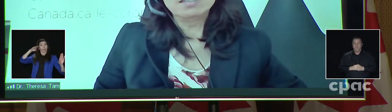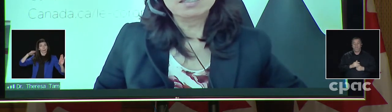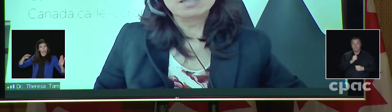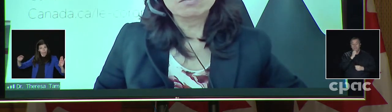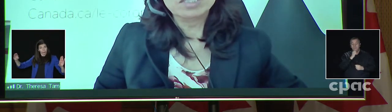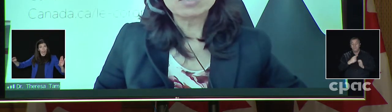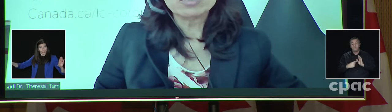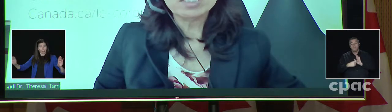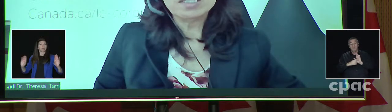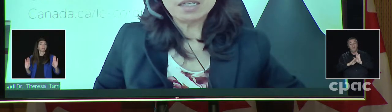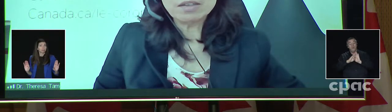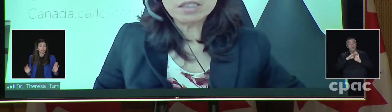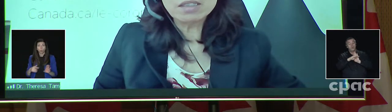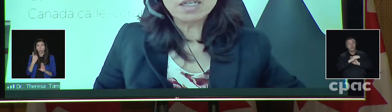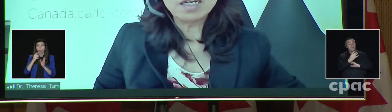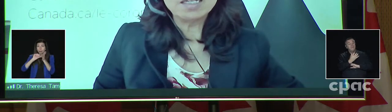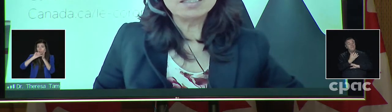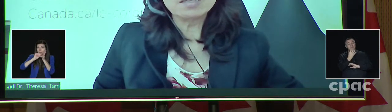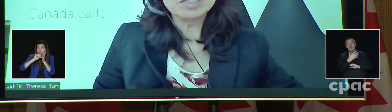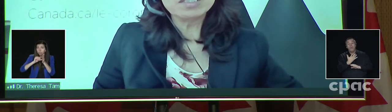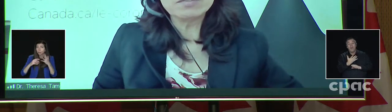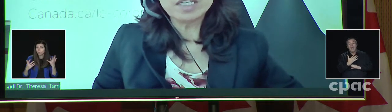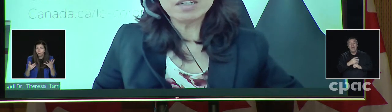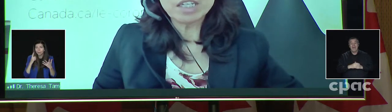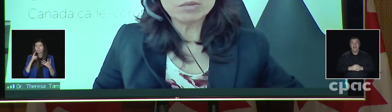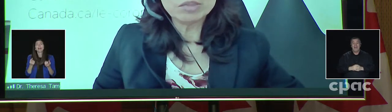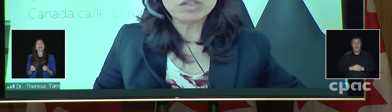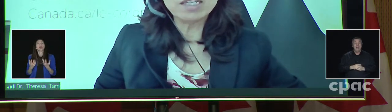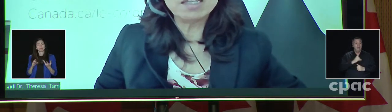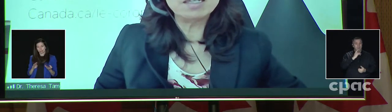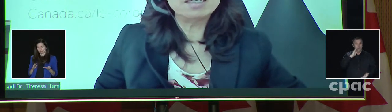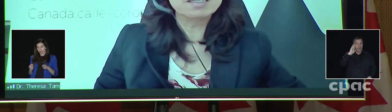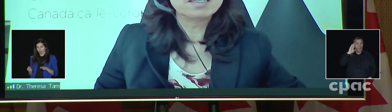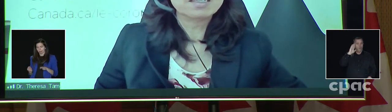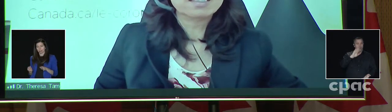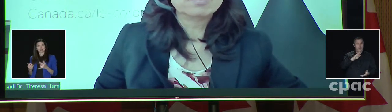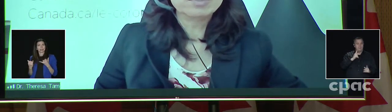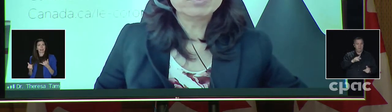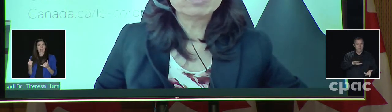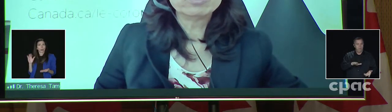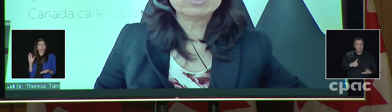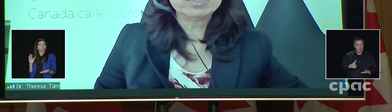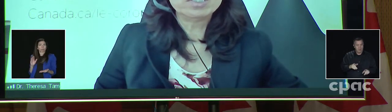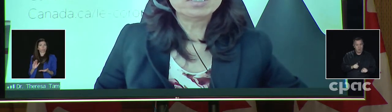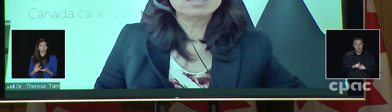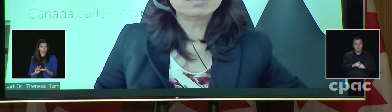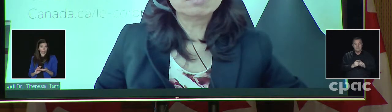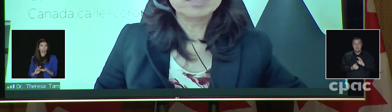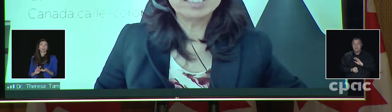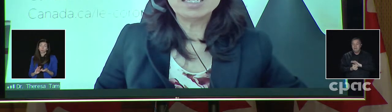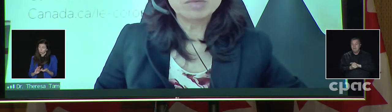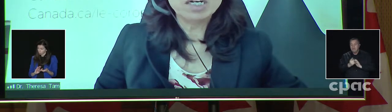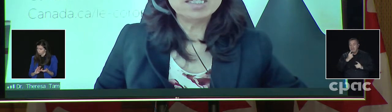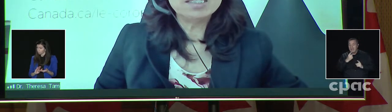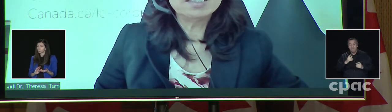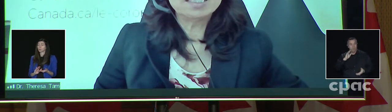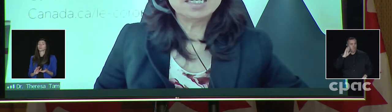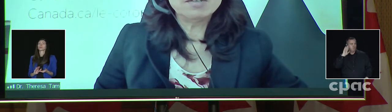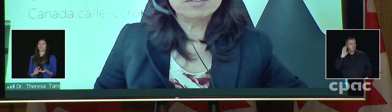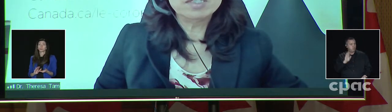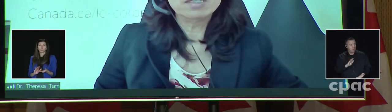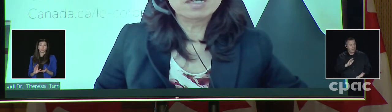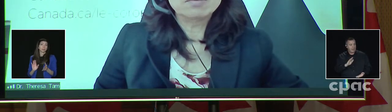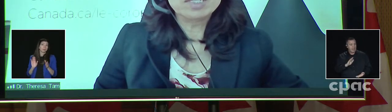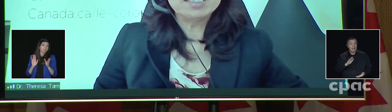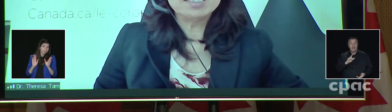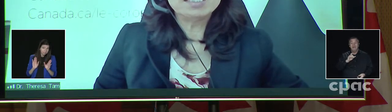is the reduction in deaths and some of the severe outcomes. So I think people should bear that in mind. This is a